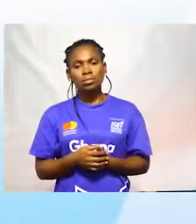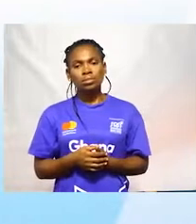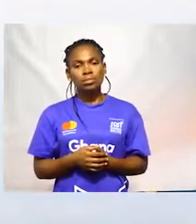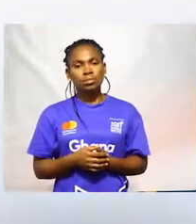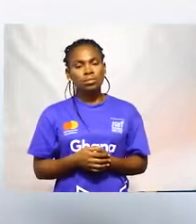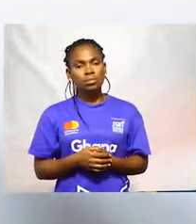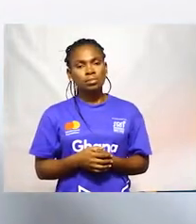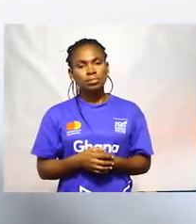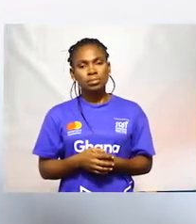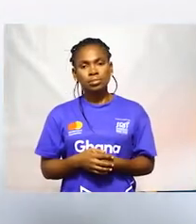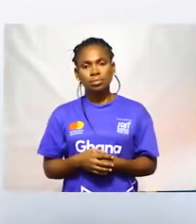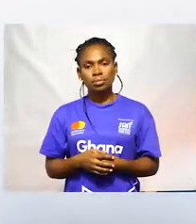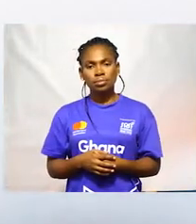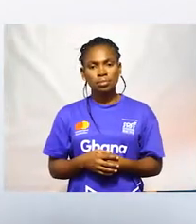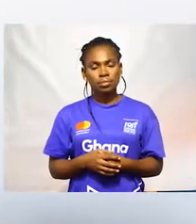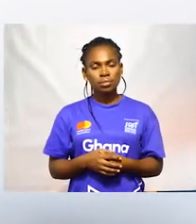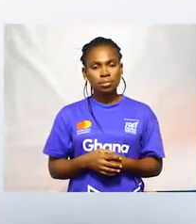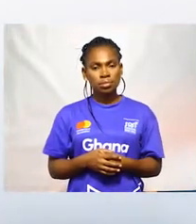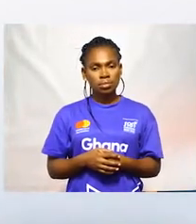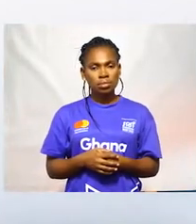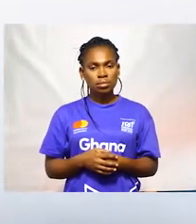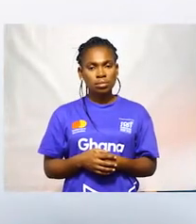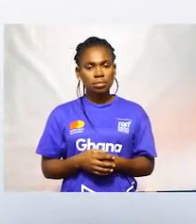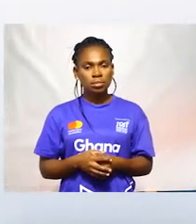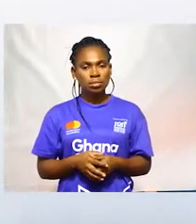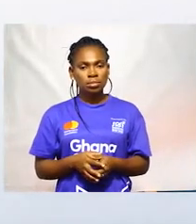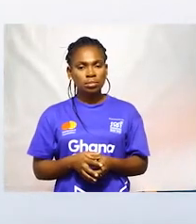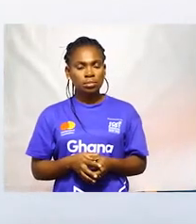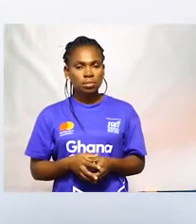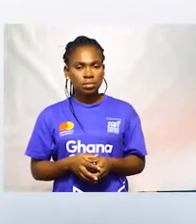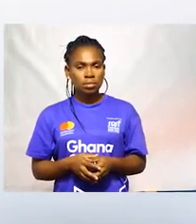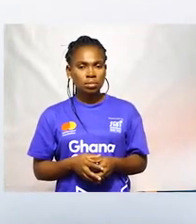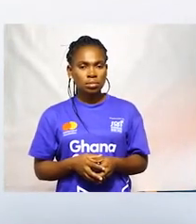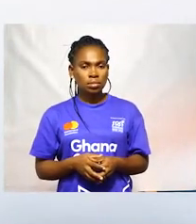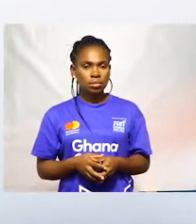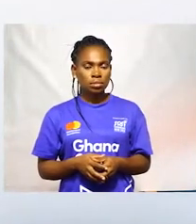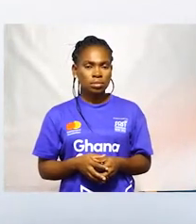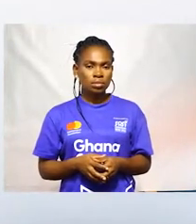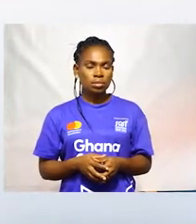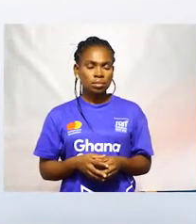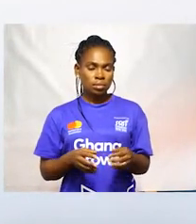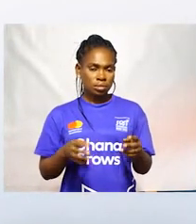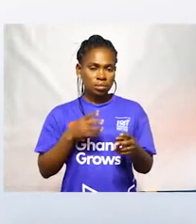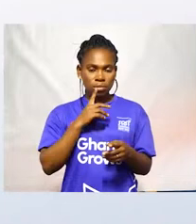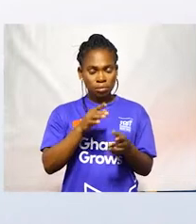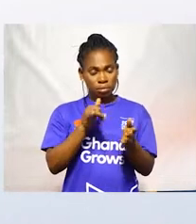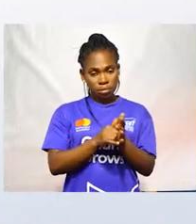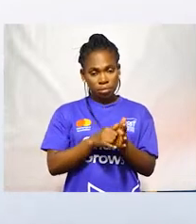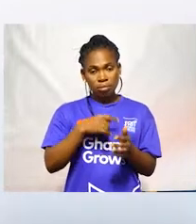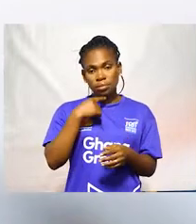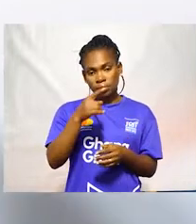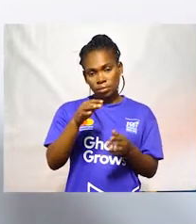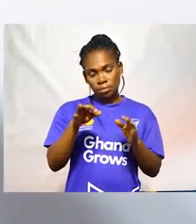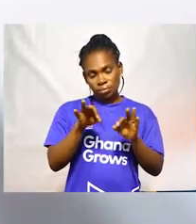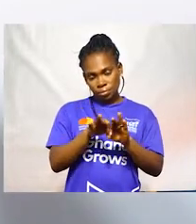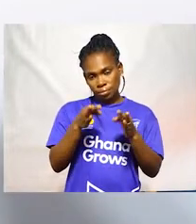being the centerpiece of your life. So, tweeting, I tell this in a funny